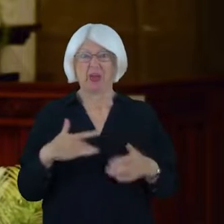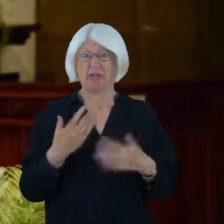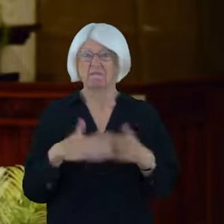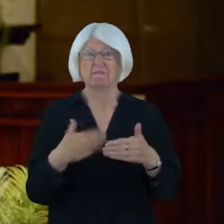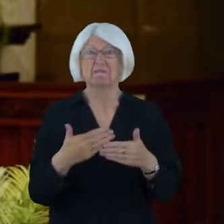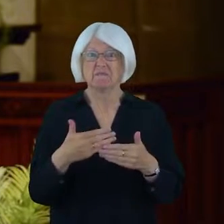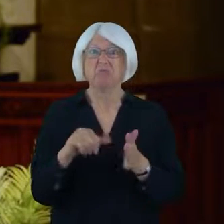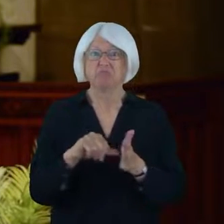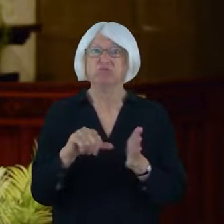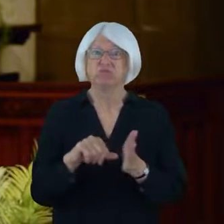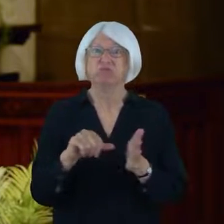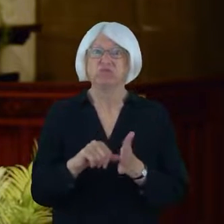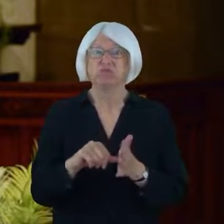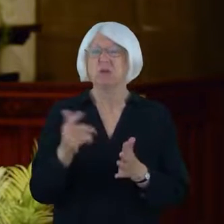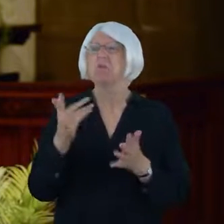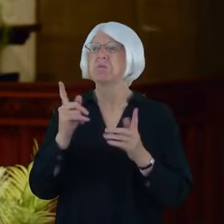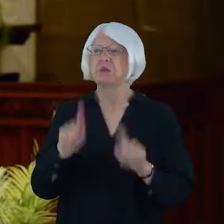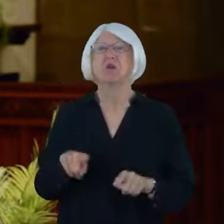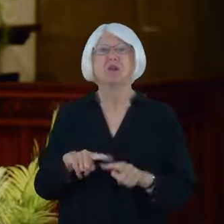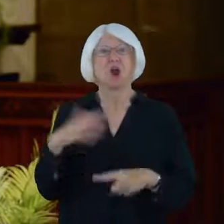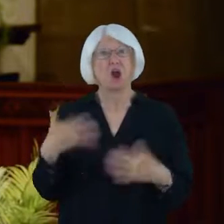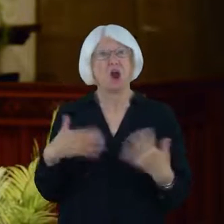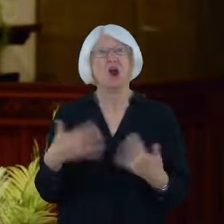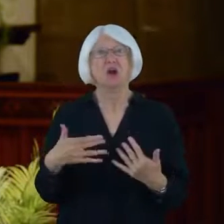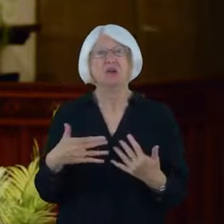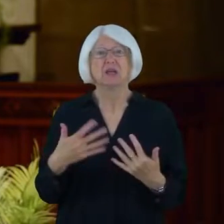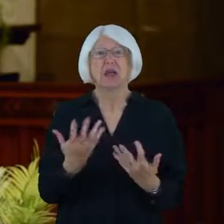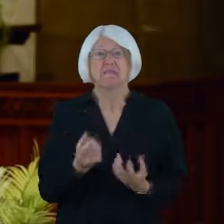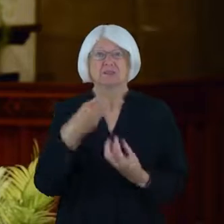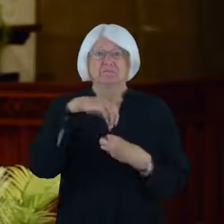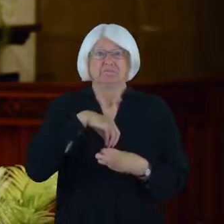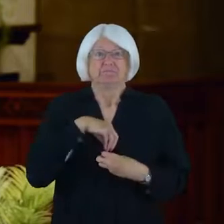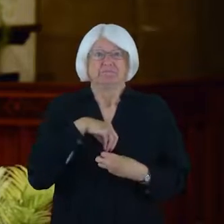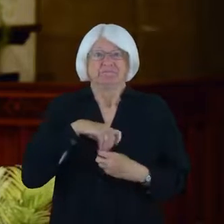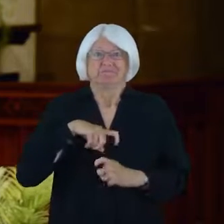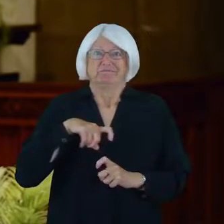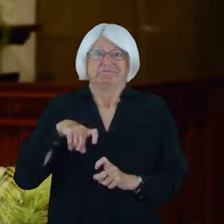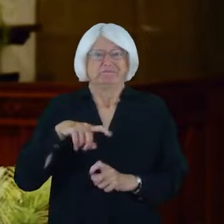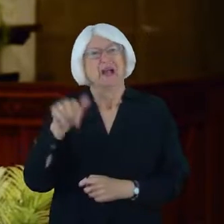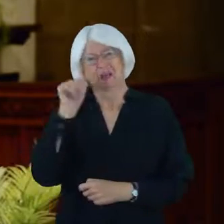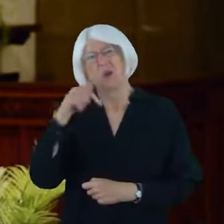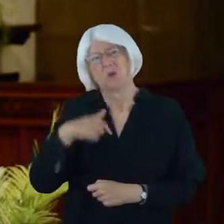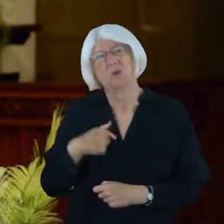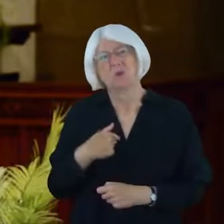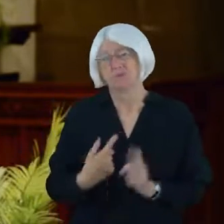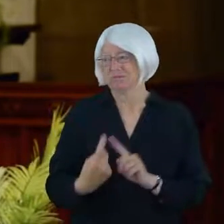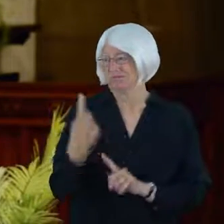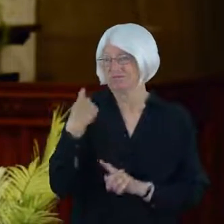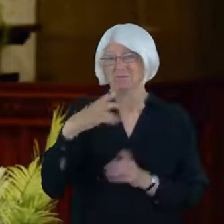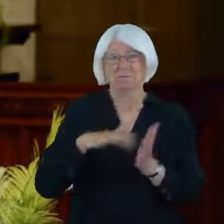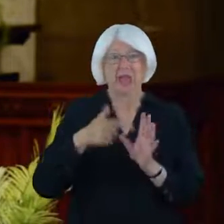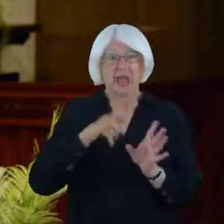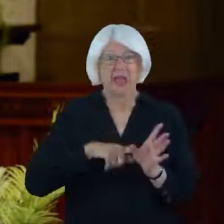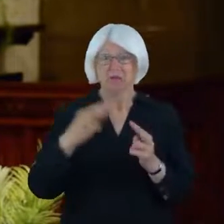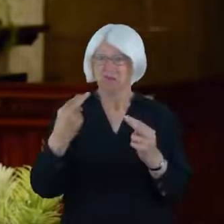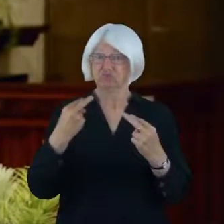and people carry that hurt with them. I know this too well. If you'd seen me last May, you